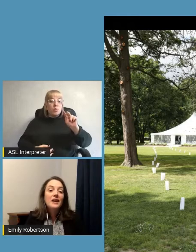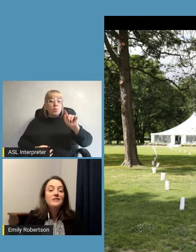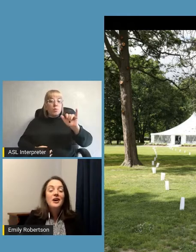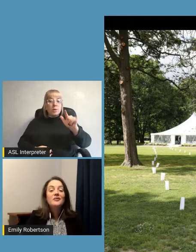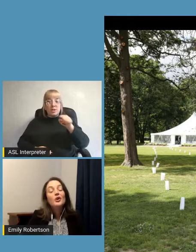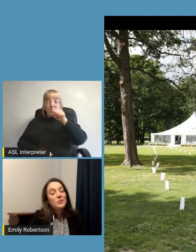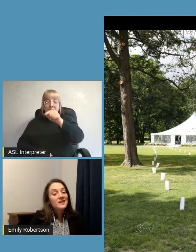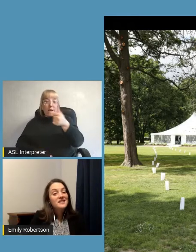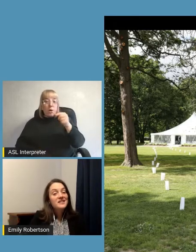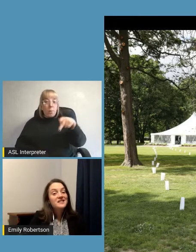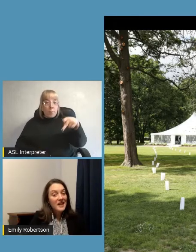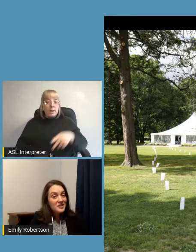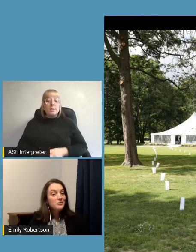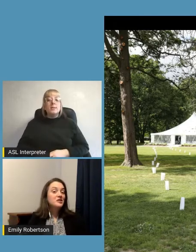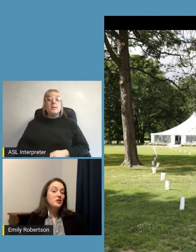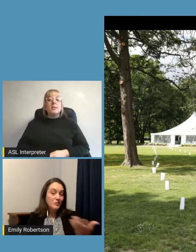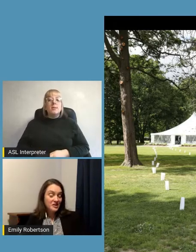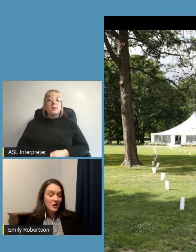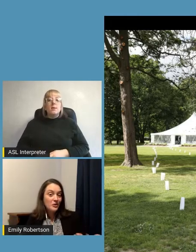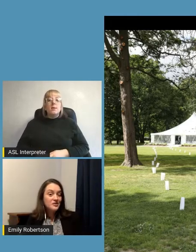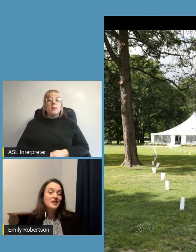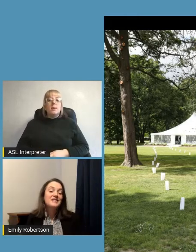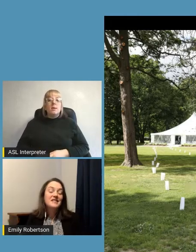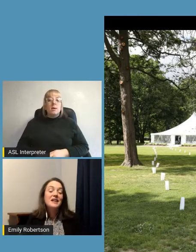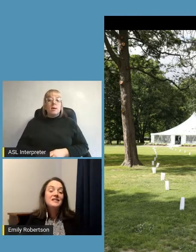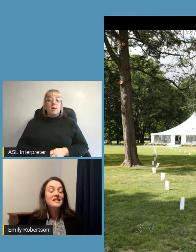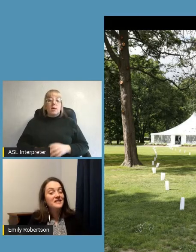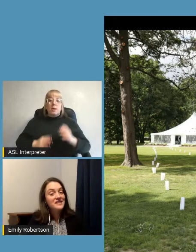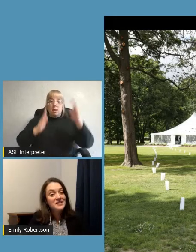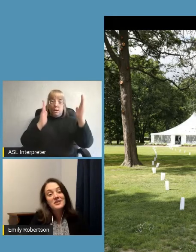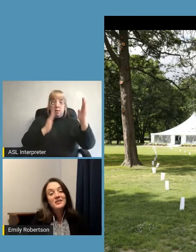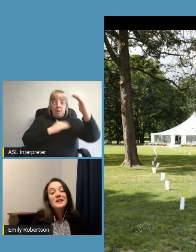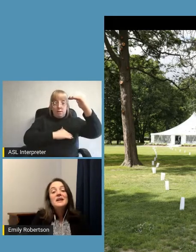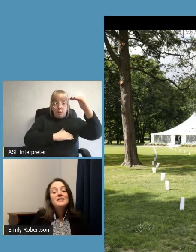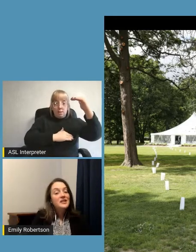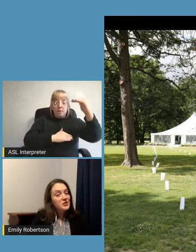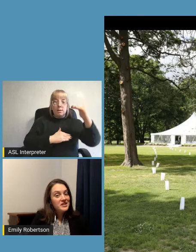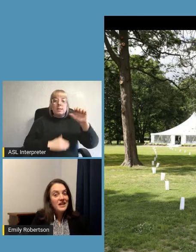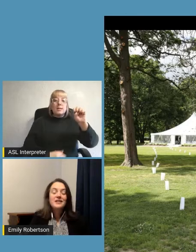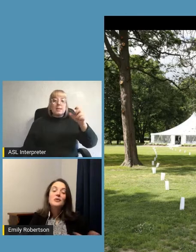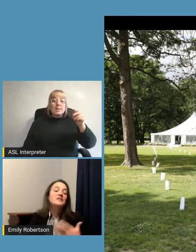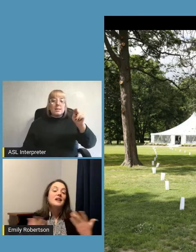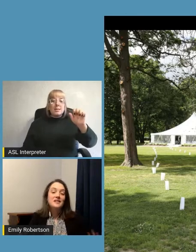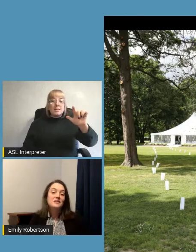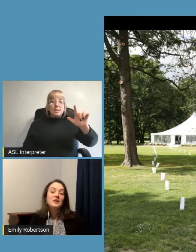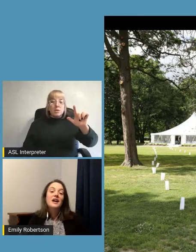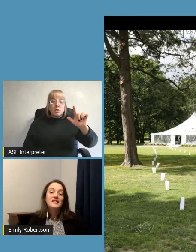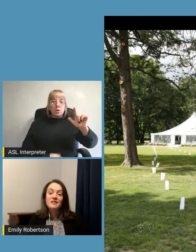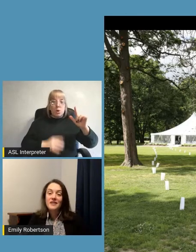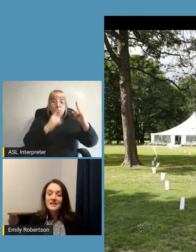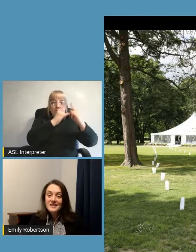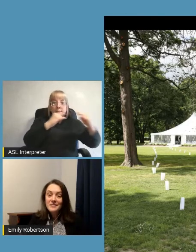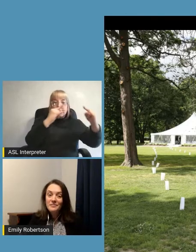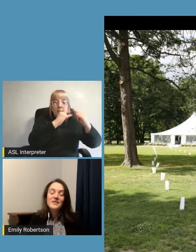a photograph of Goreplace's tent, which it owns on its site. It's a seasonal century tent, hosts lots of different kinds of events, and